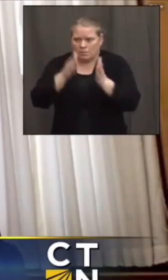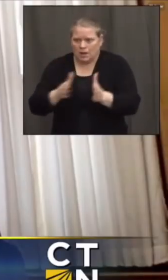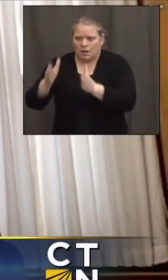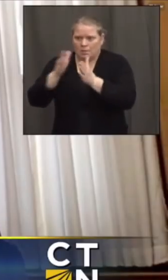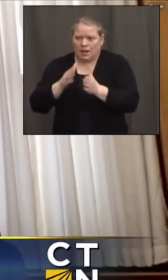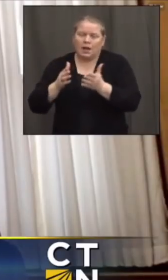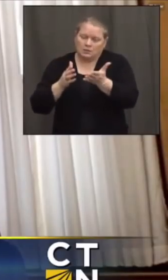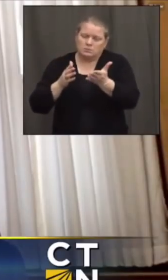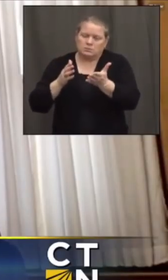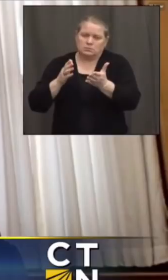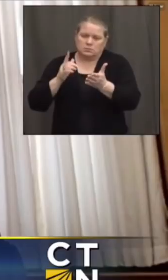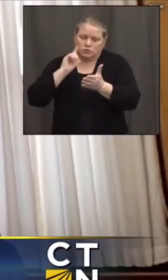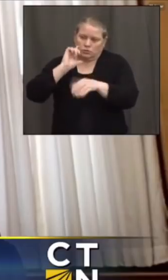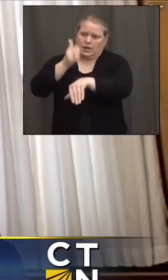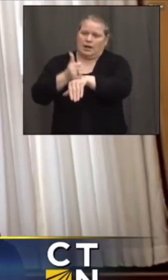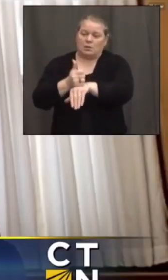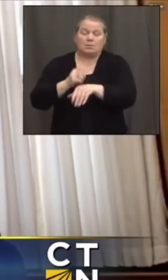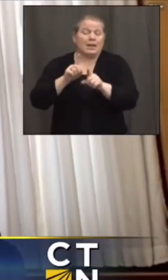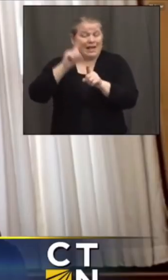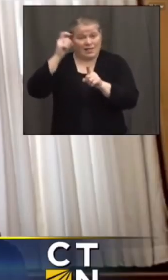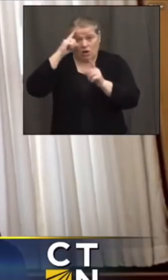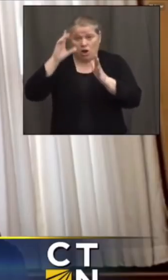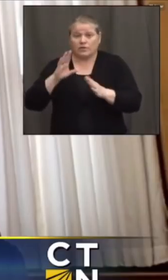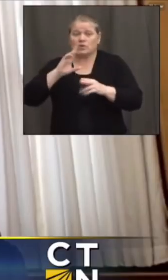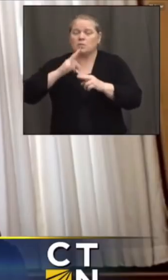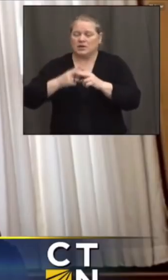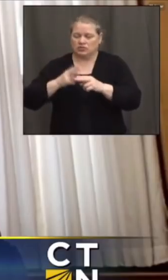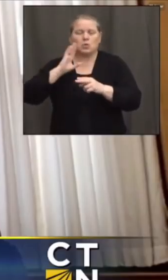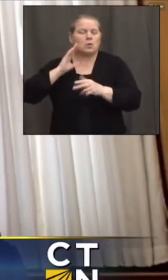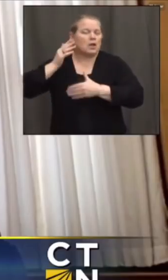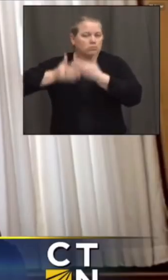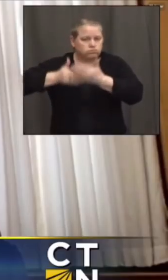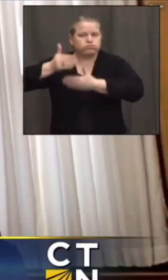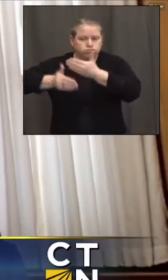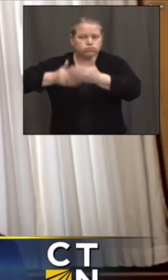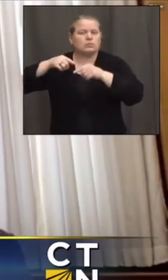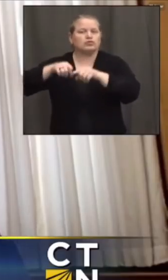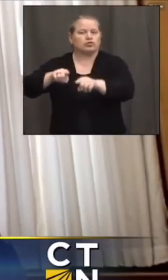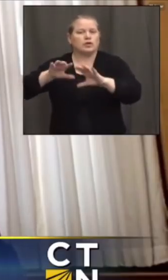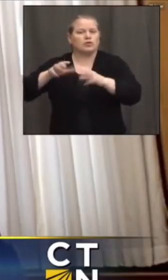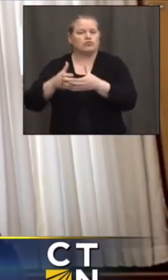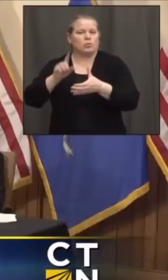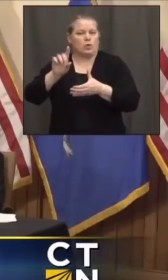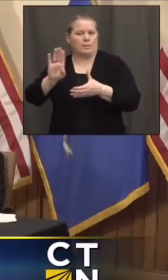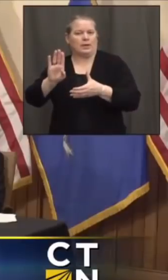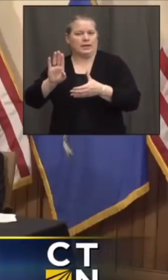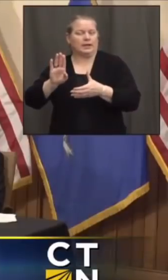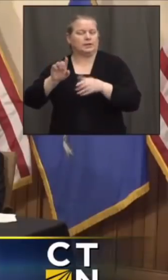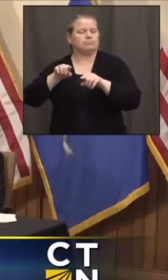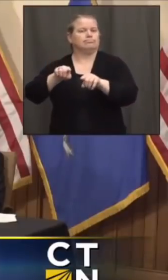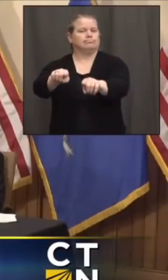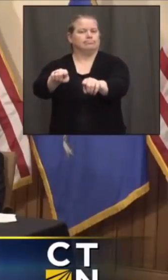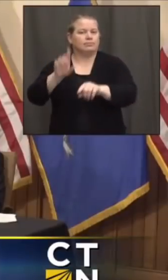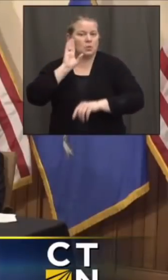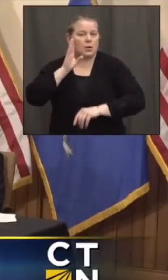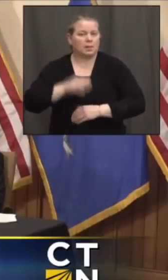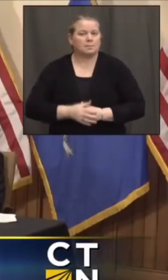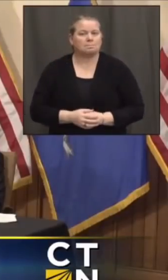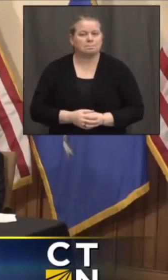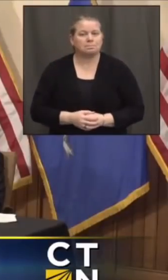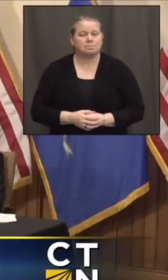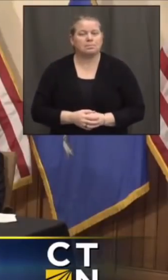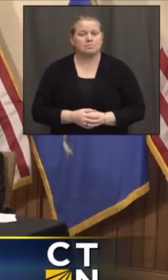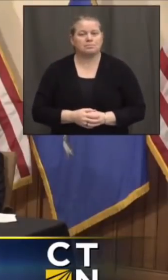as the governor said before, these will roll out over the course of Phase 1B in parallel. Okay, great. And one last